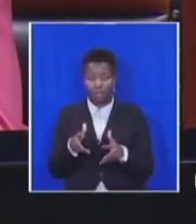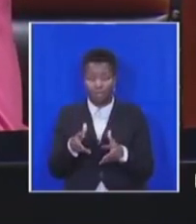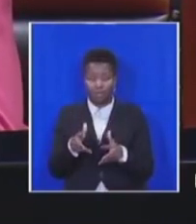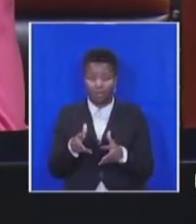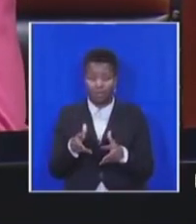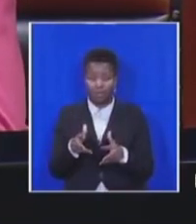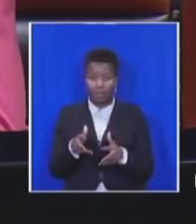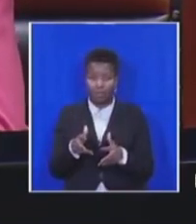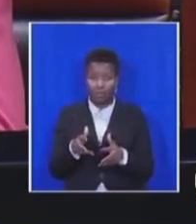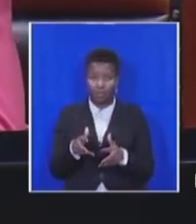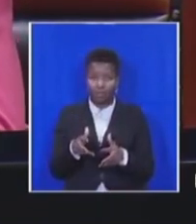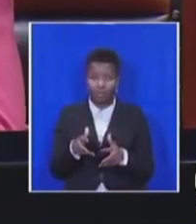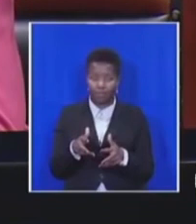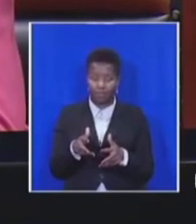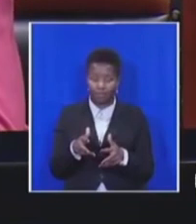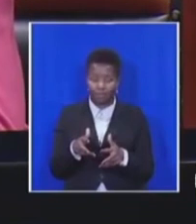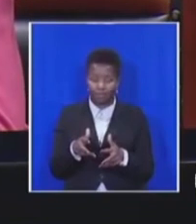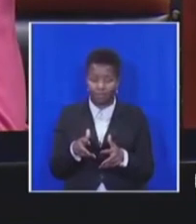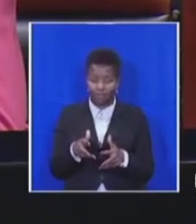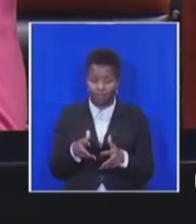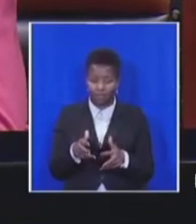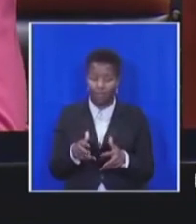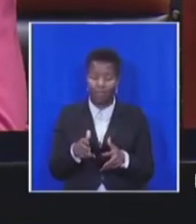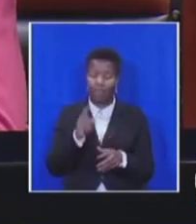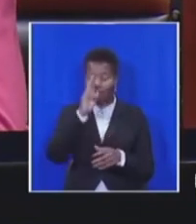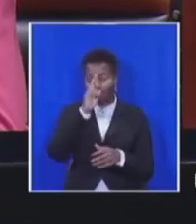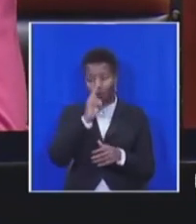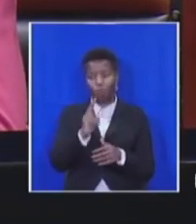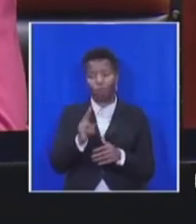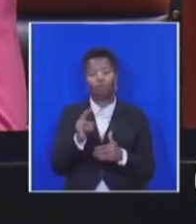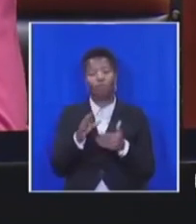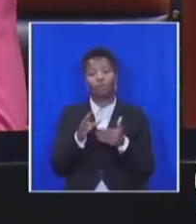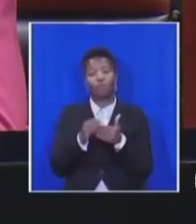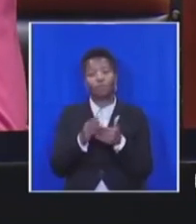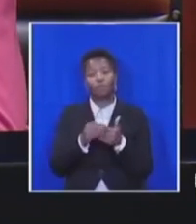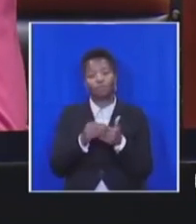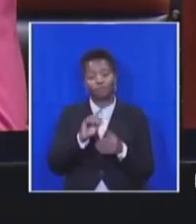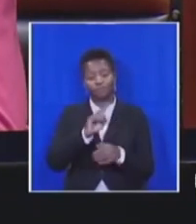matter. Honorable member, Zulu.